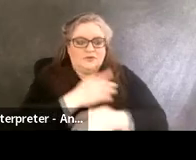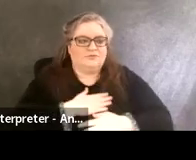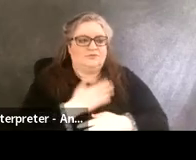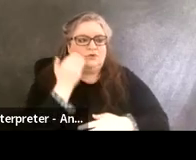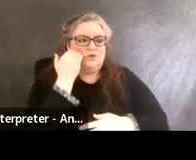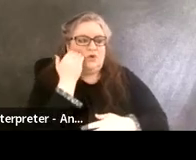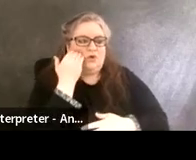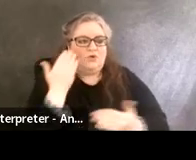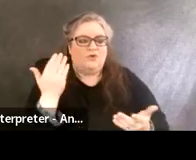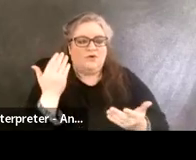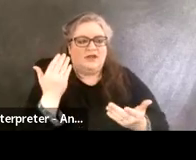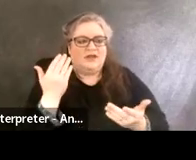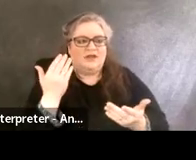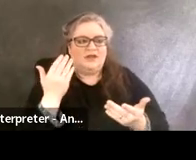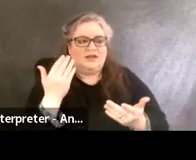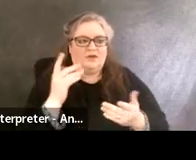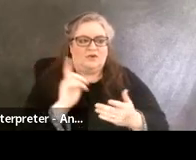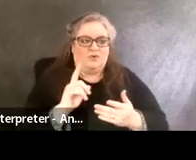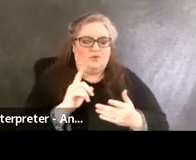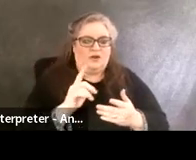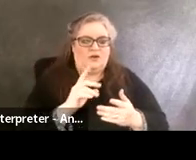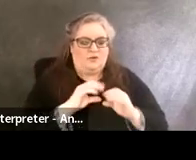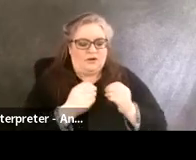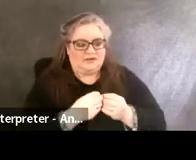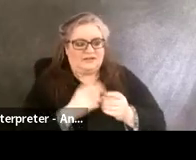knowing where our organizations are coming from.